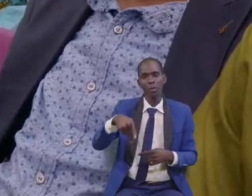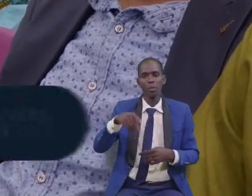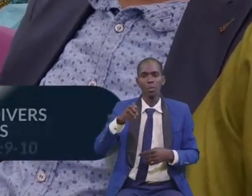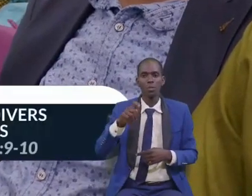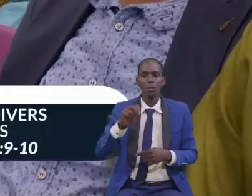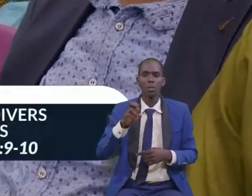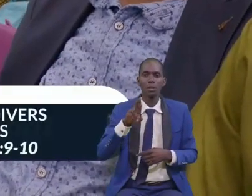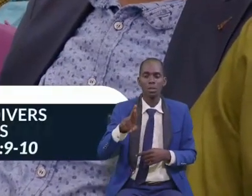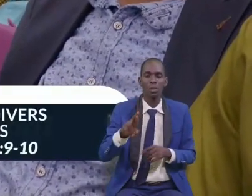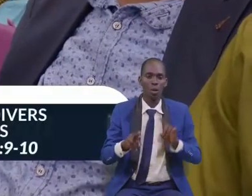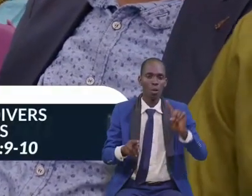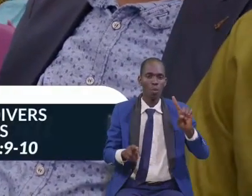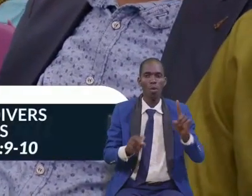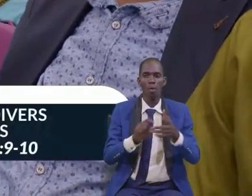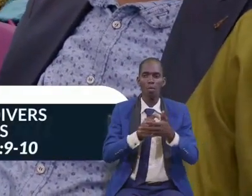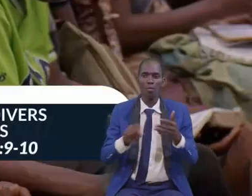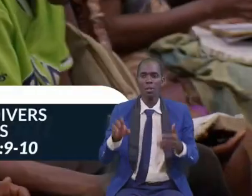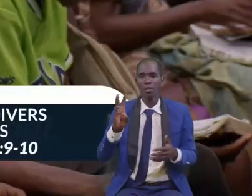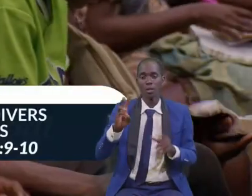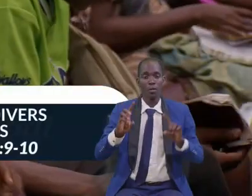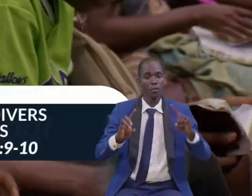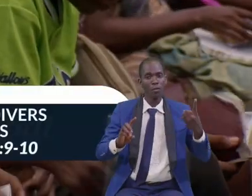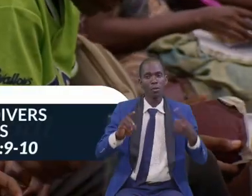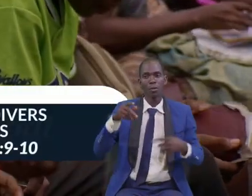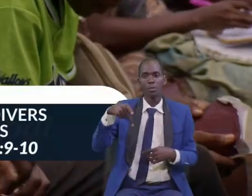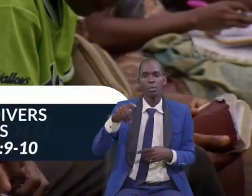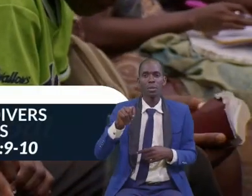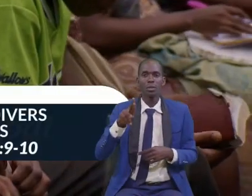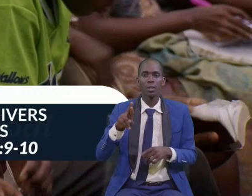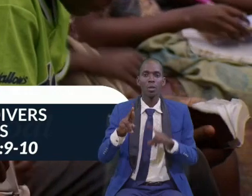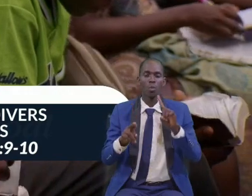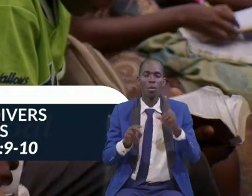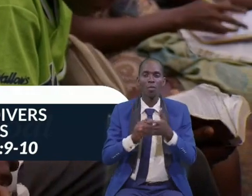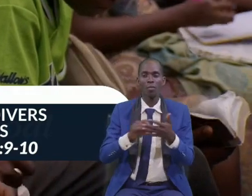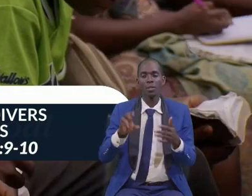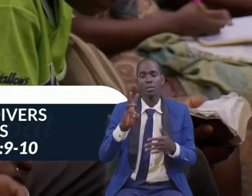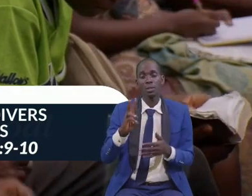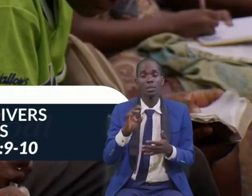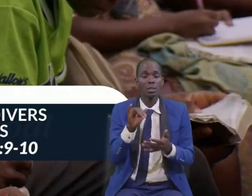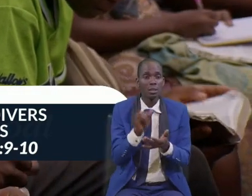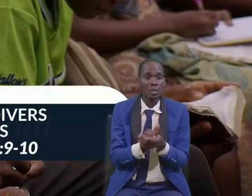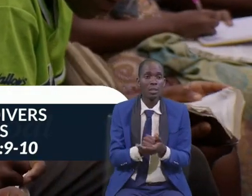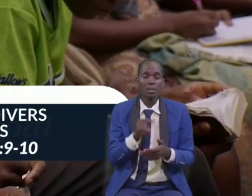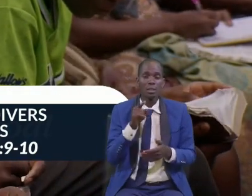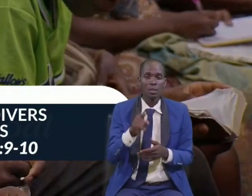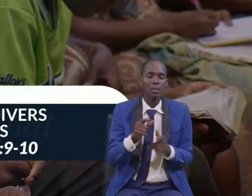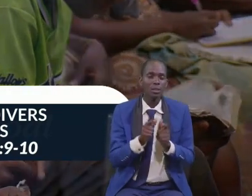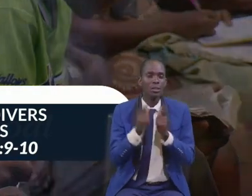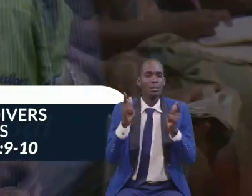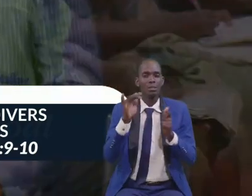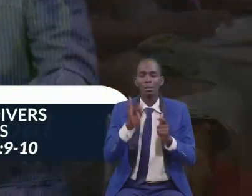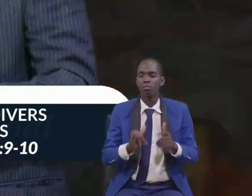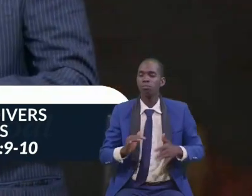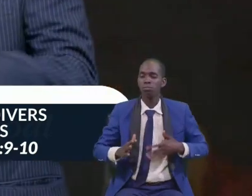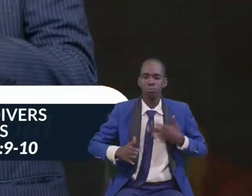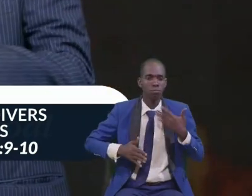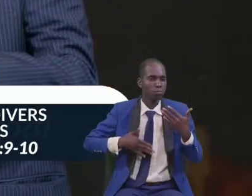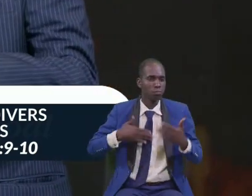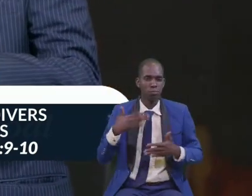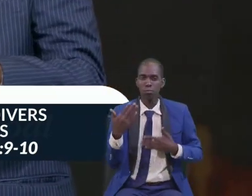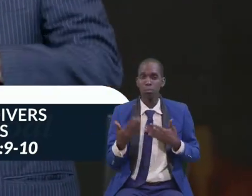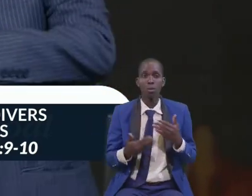from verse 6. 1 Peter chapter 1, verse 6, wherein ye greatly rejoice,